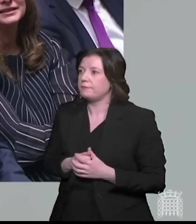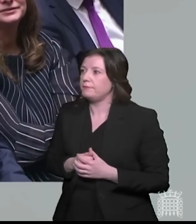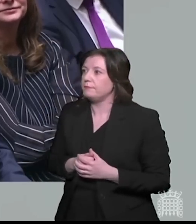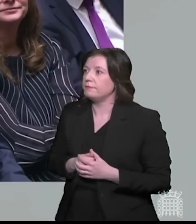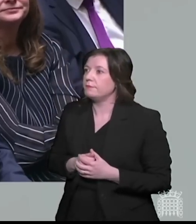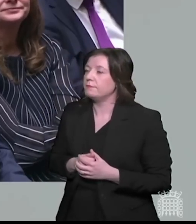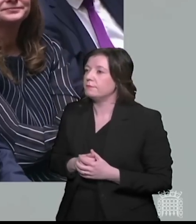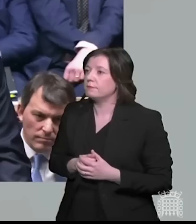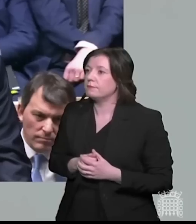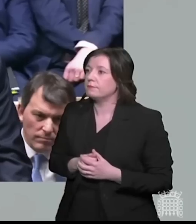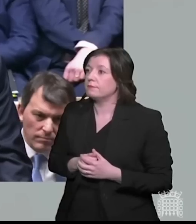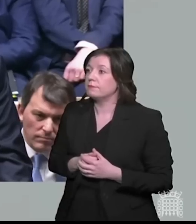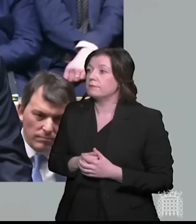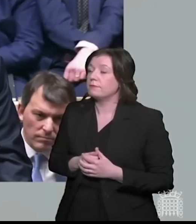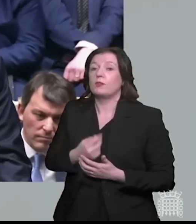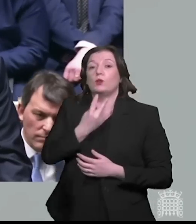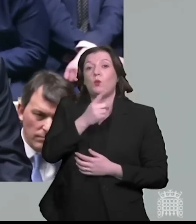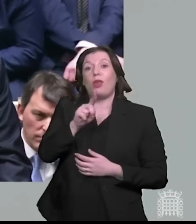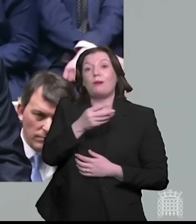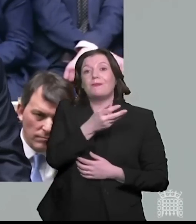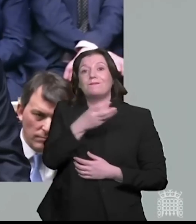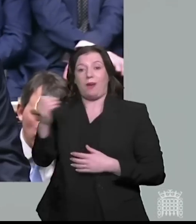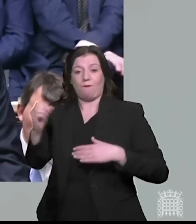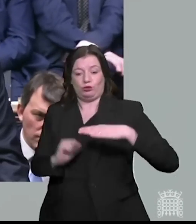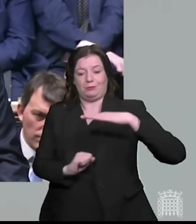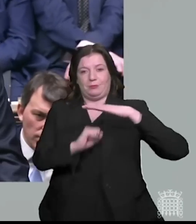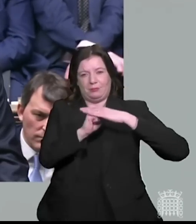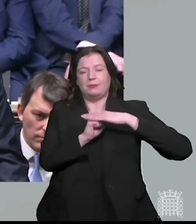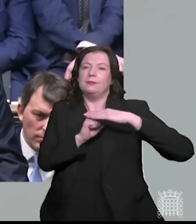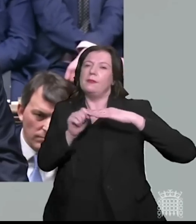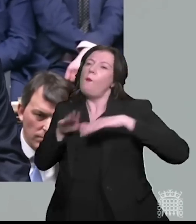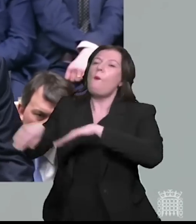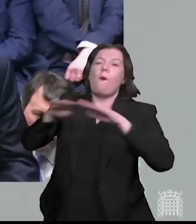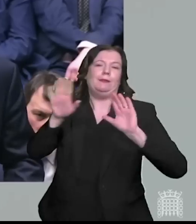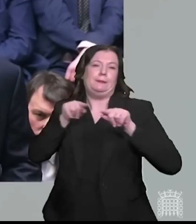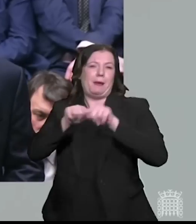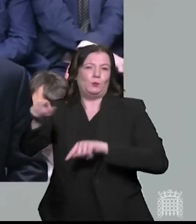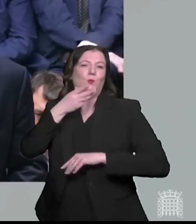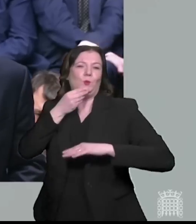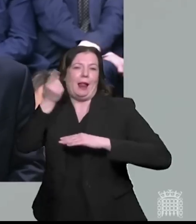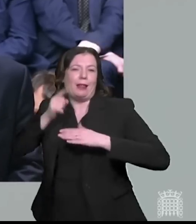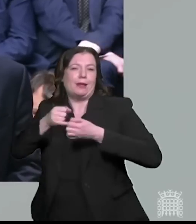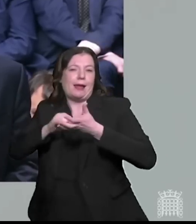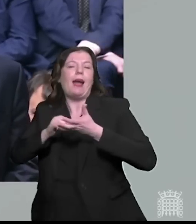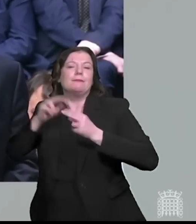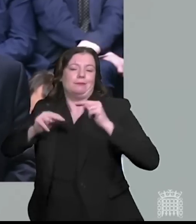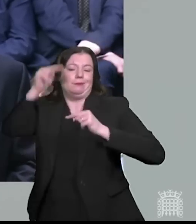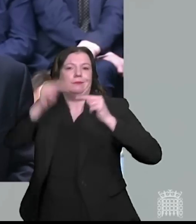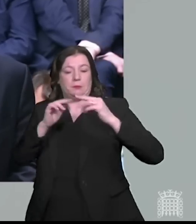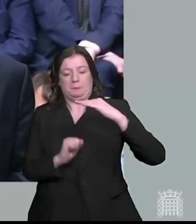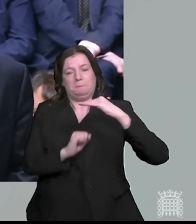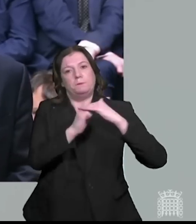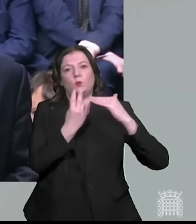This means the £2,500 cap for the typical household will remain in place when energy prices remain high ahead